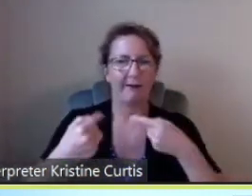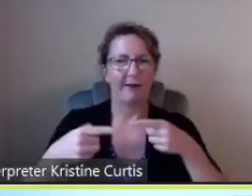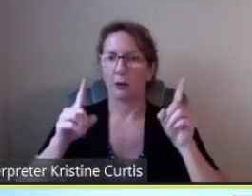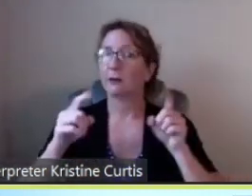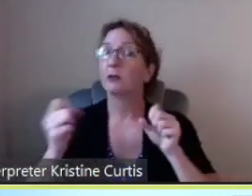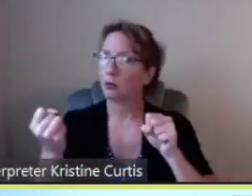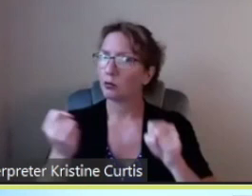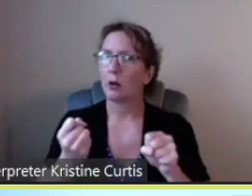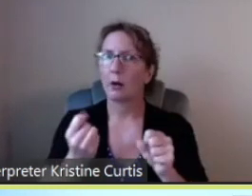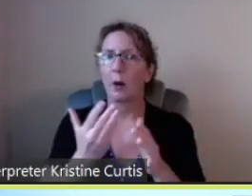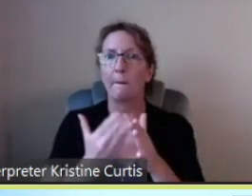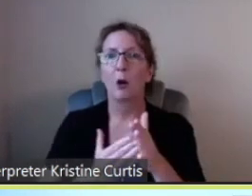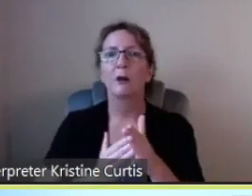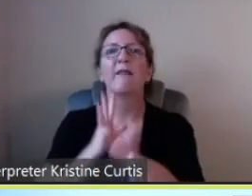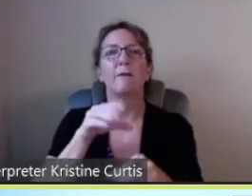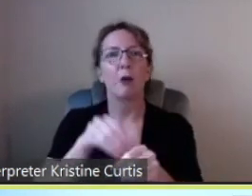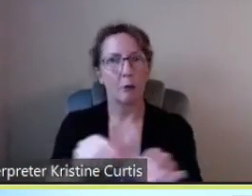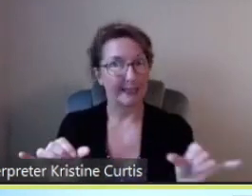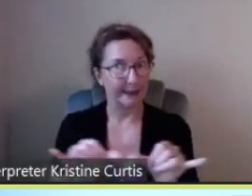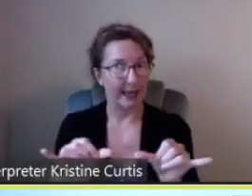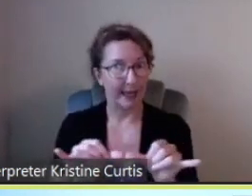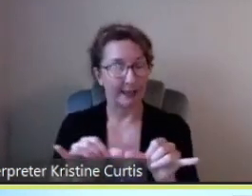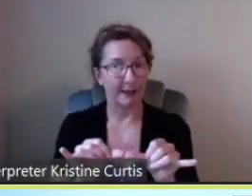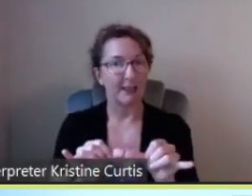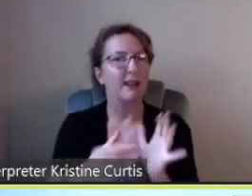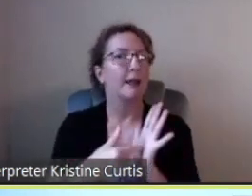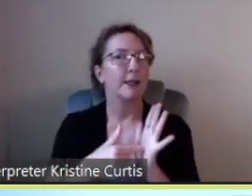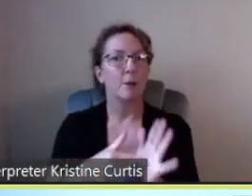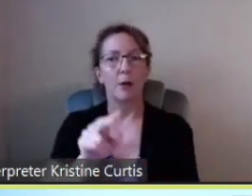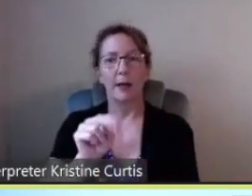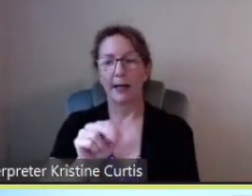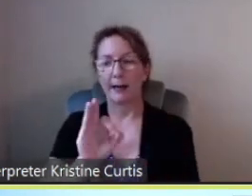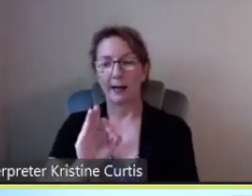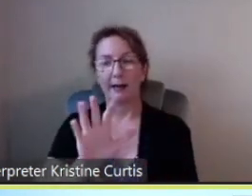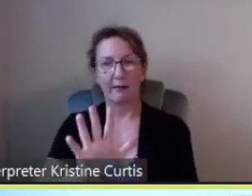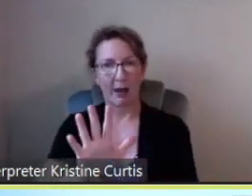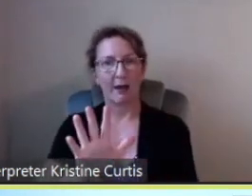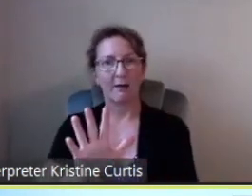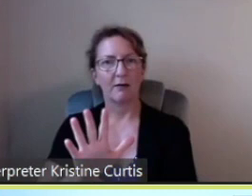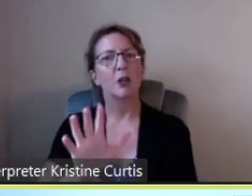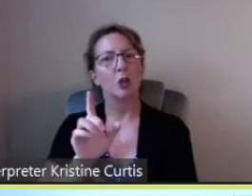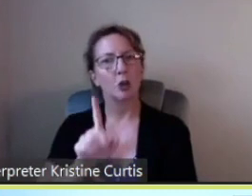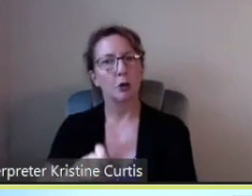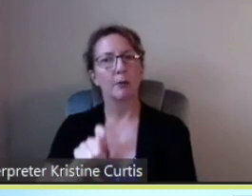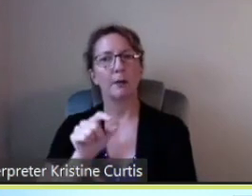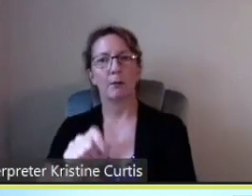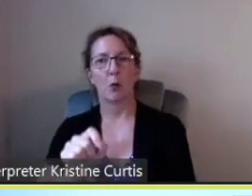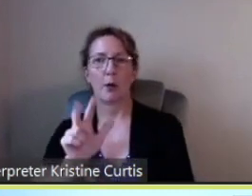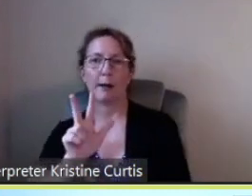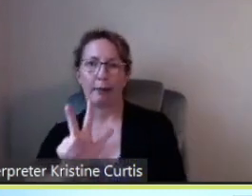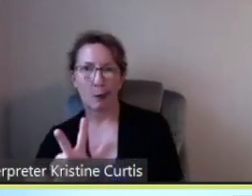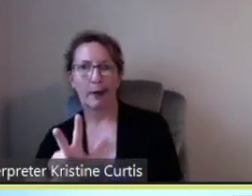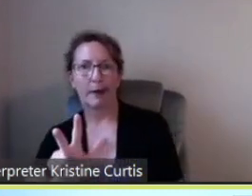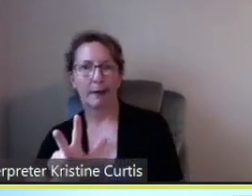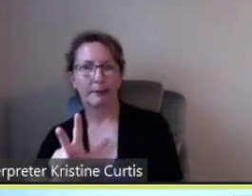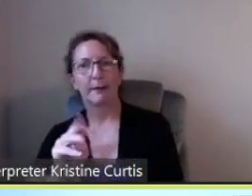particle size. For example, the N95 respirators are evaluated at a size of 0.3 micrometer. And as for